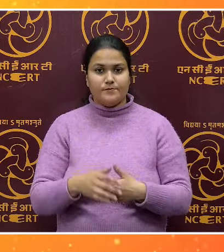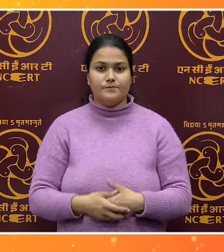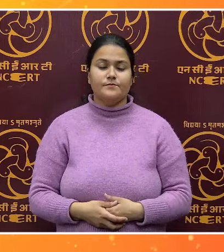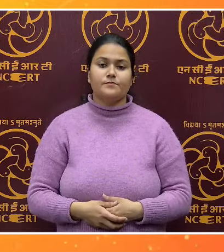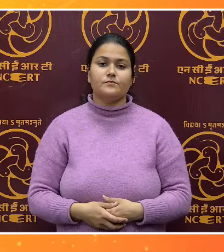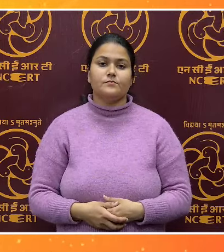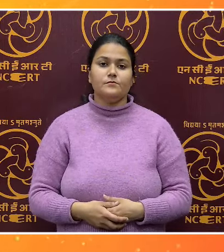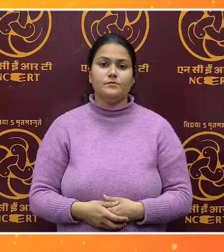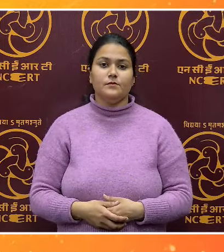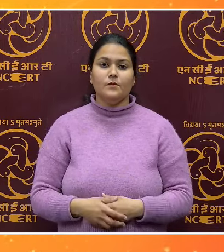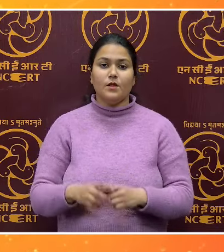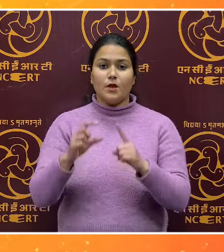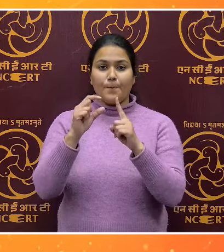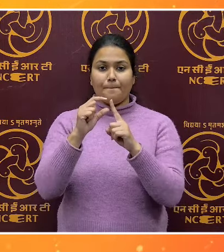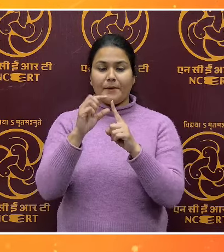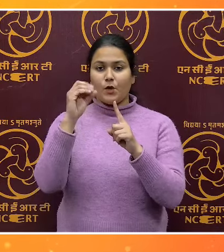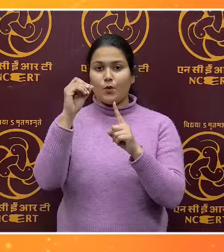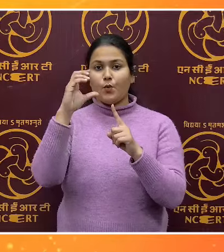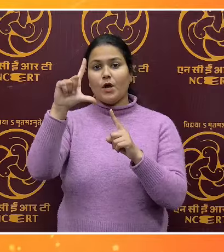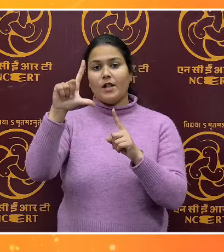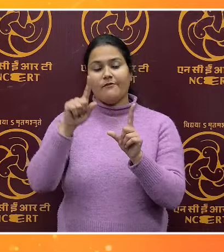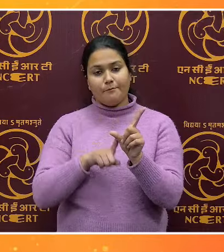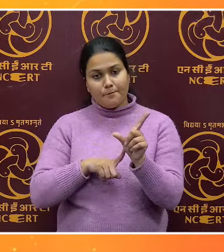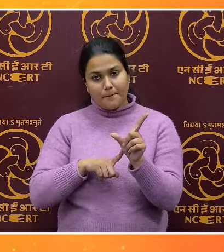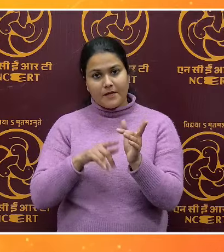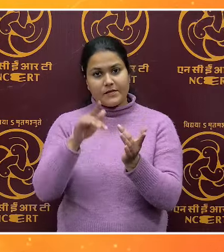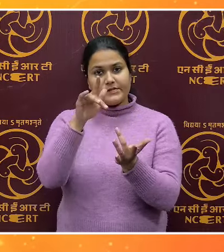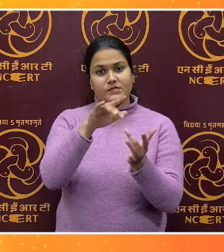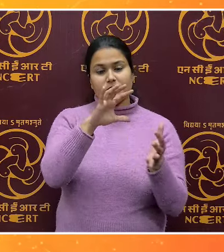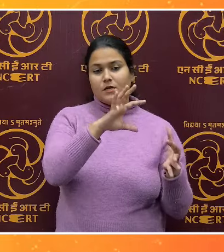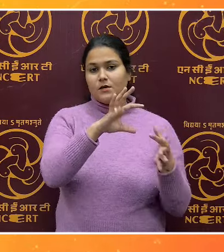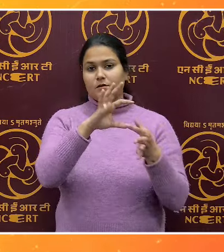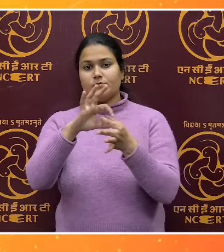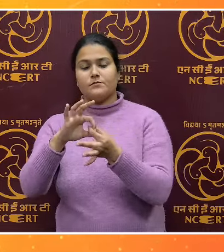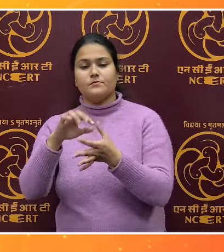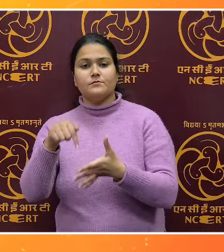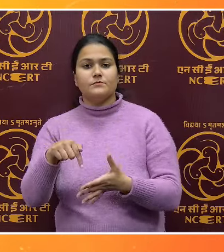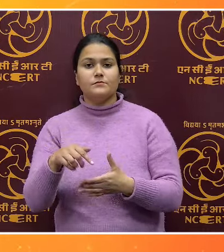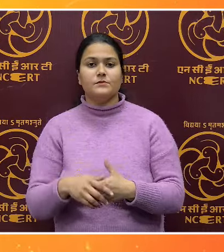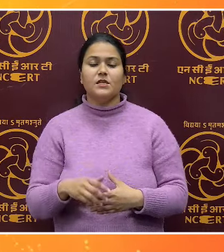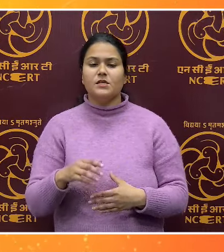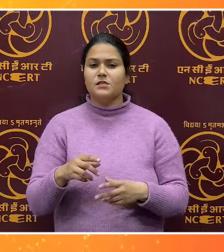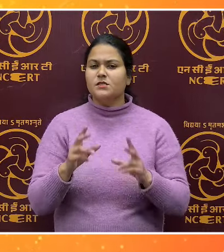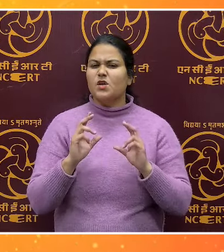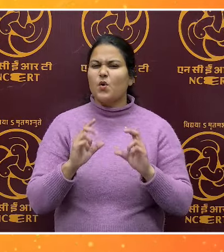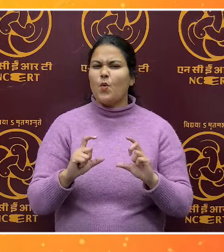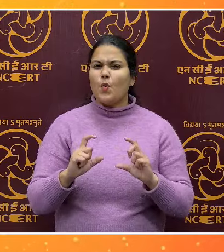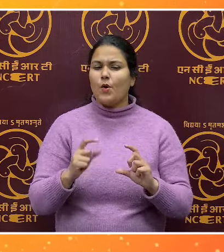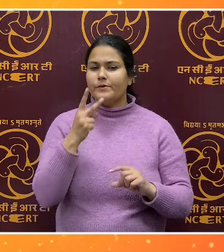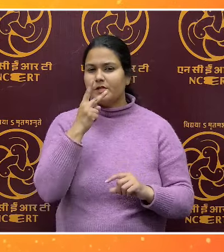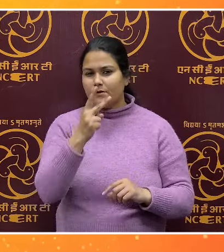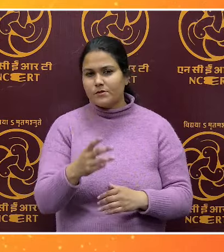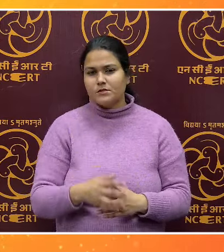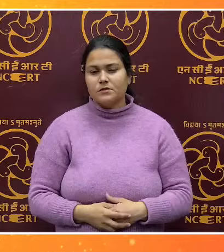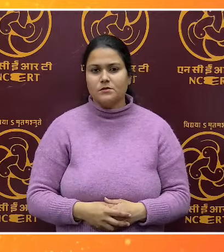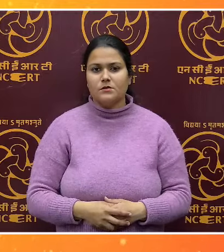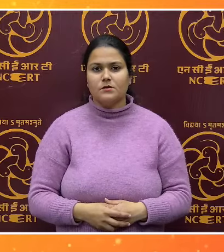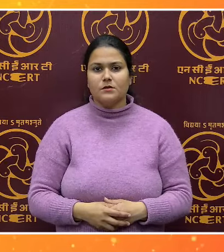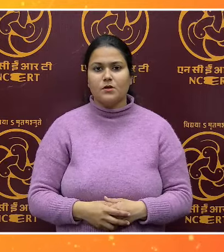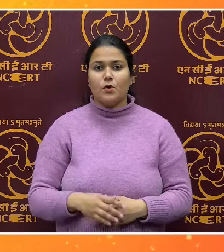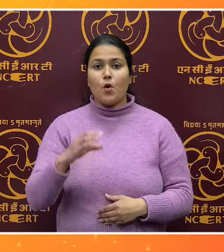polyhedron about the central atom. Most common coordination polyhedra are